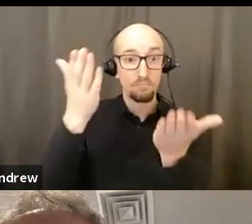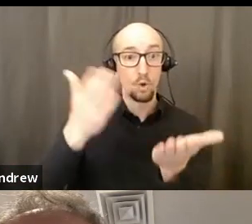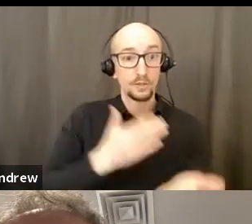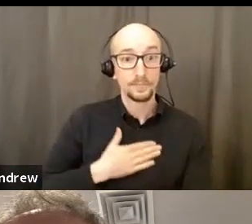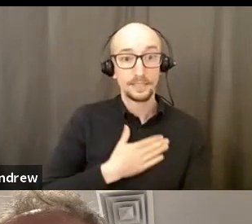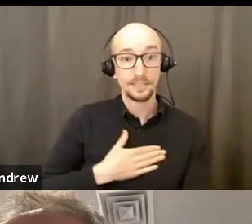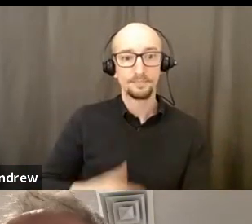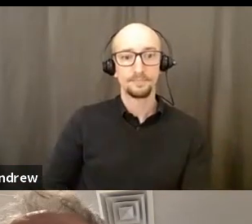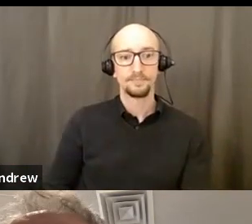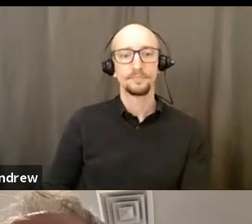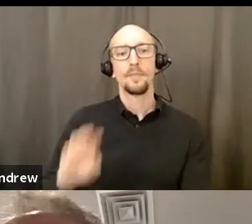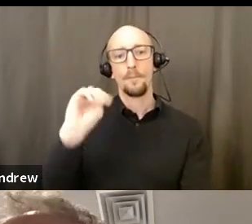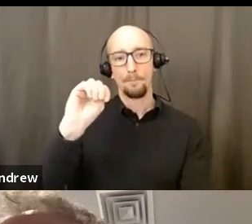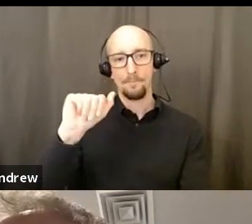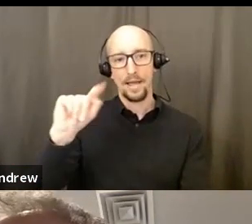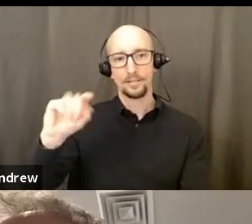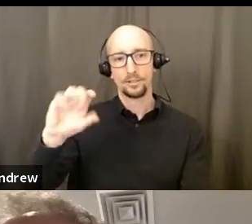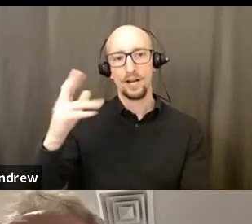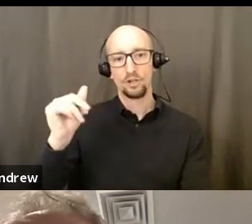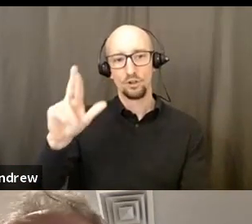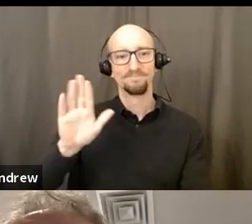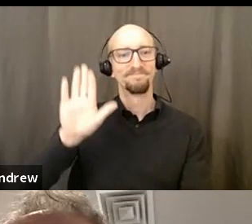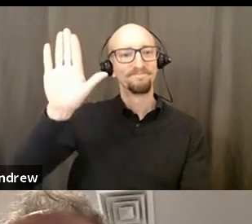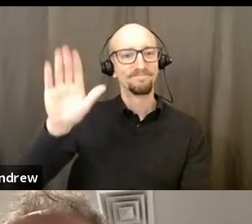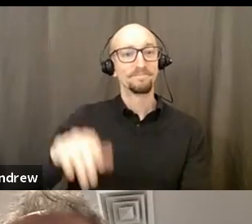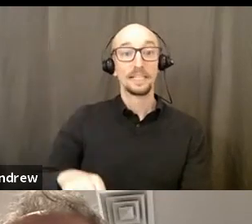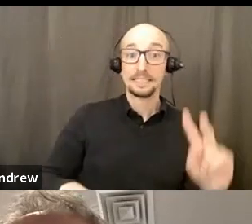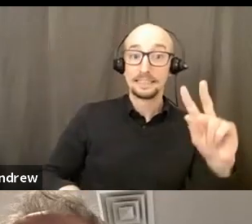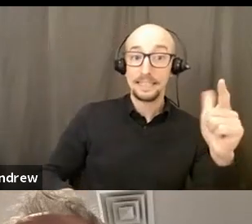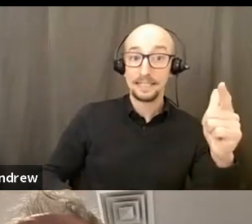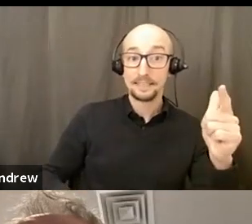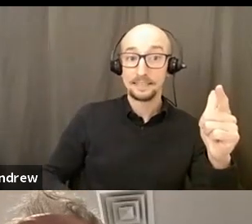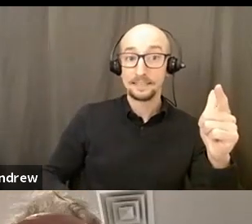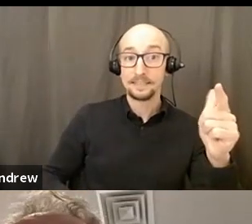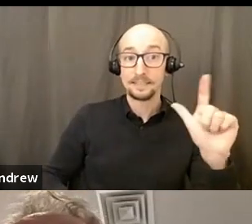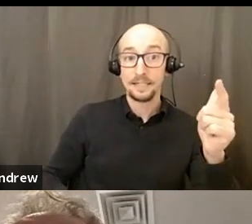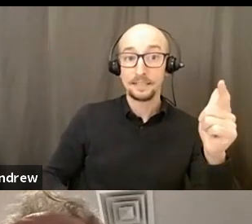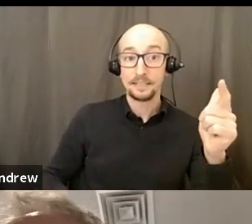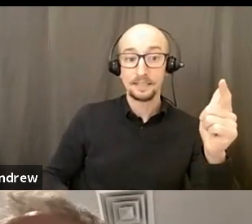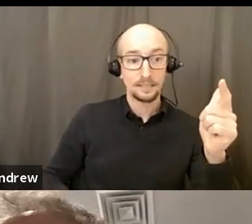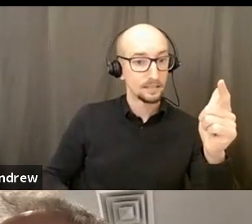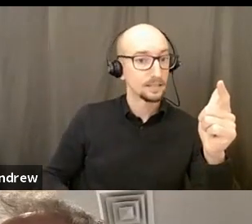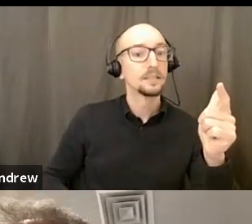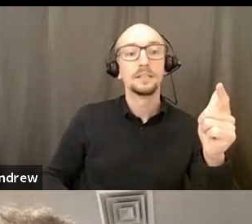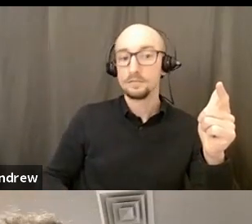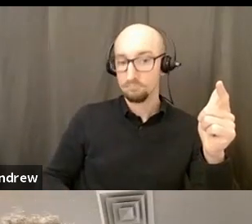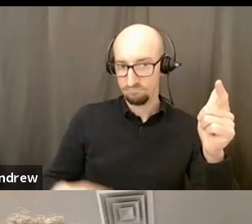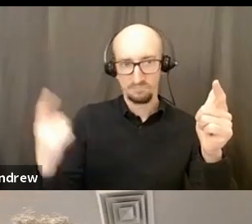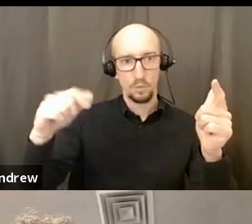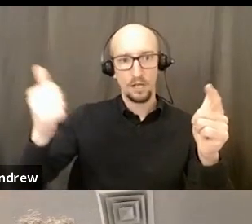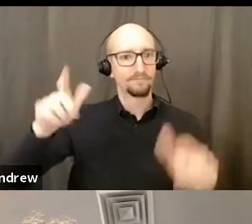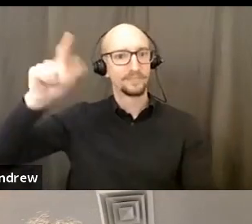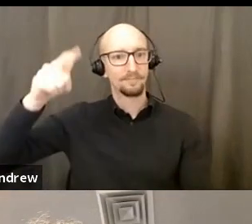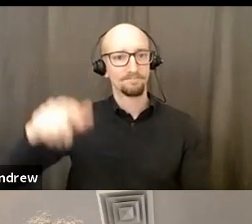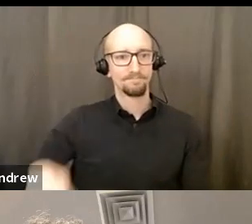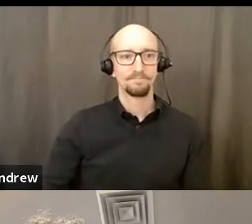motion, please? I so move. Thank you, sir. Is there a second? Second. Thank you.